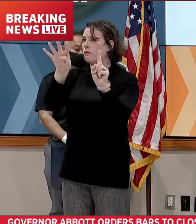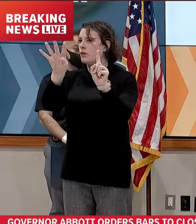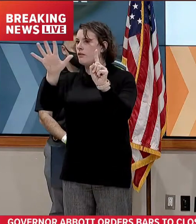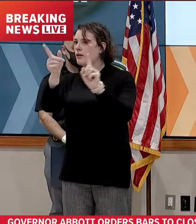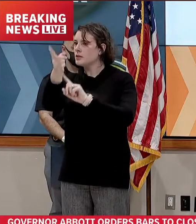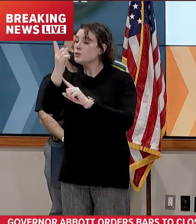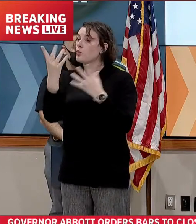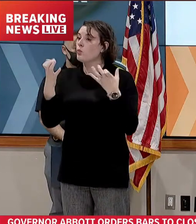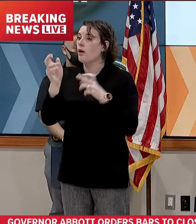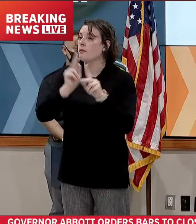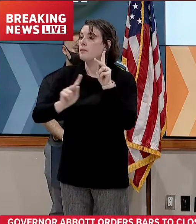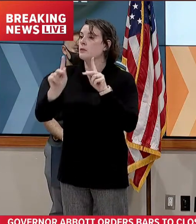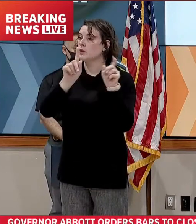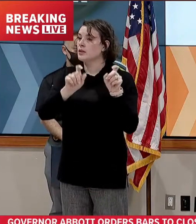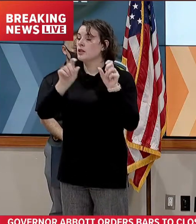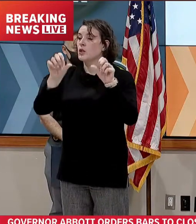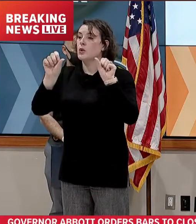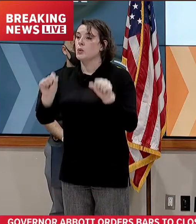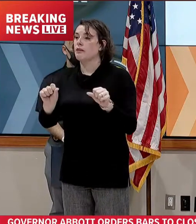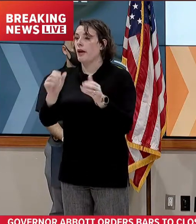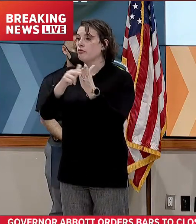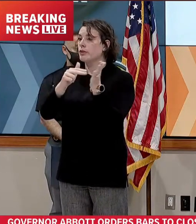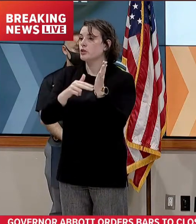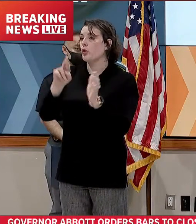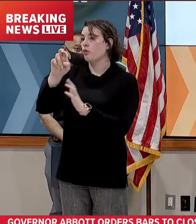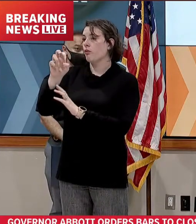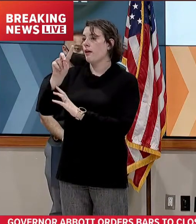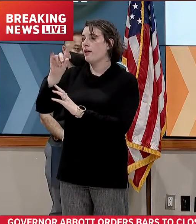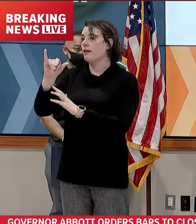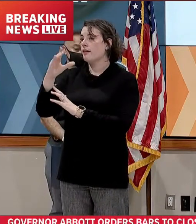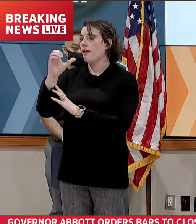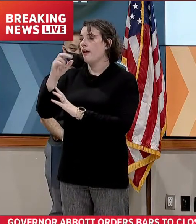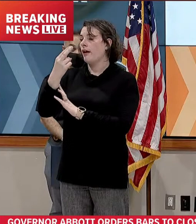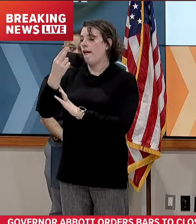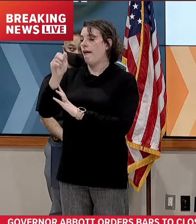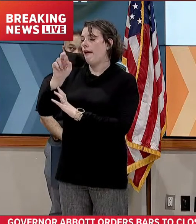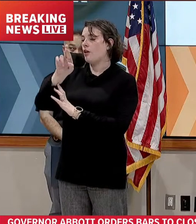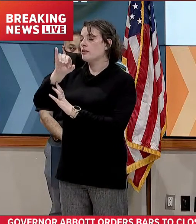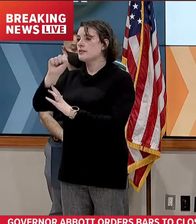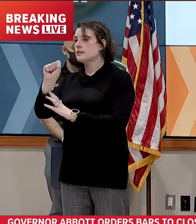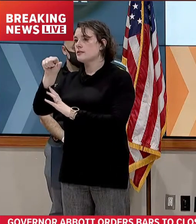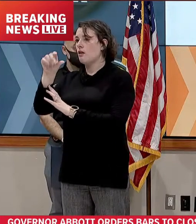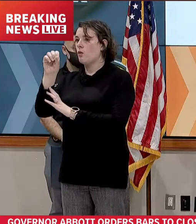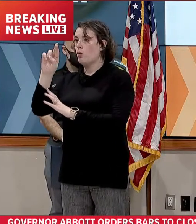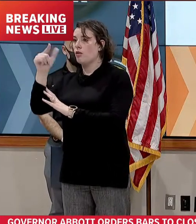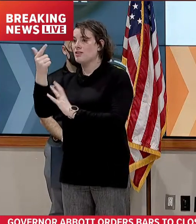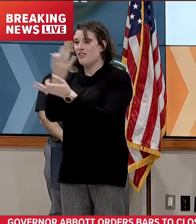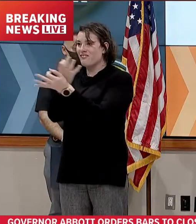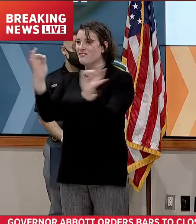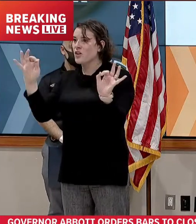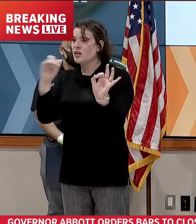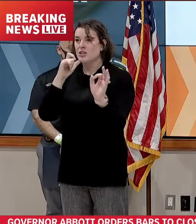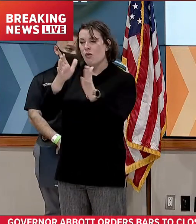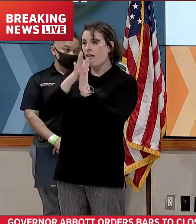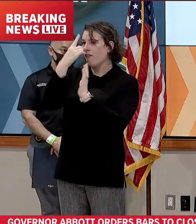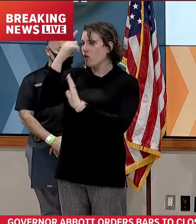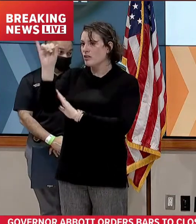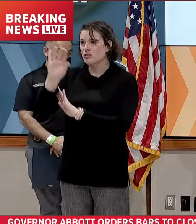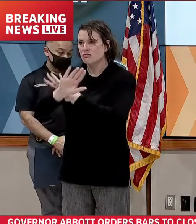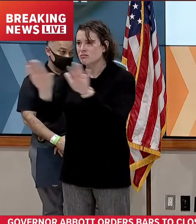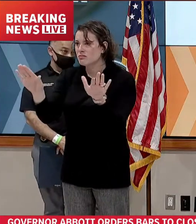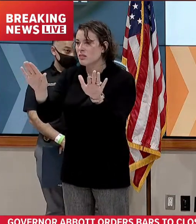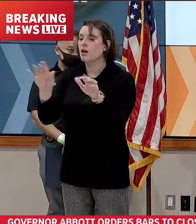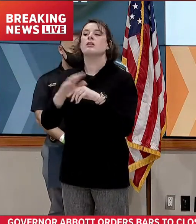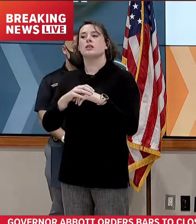tested. Folks can register at readyharris.org. It's free. We're not asking for insurance, and it'll help. But as always, if you're sick,